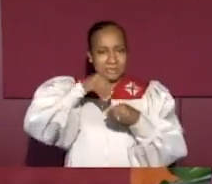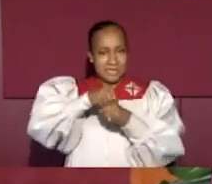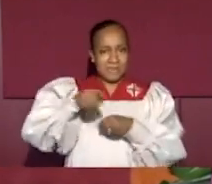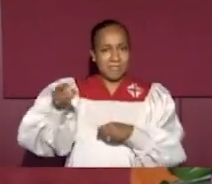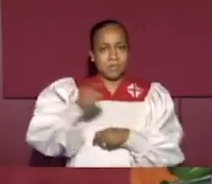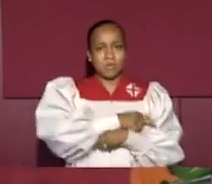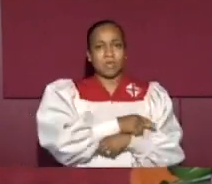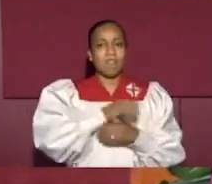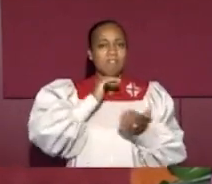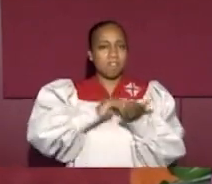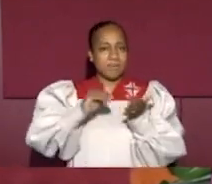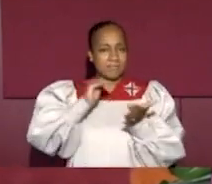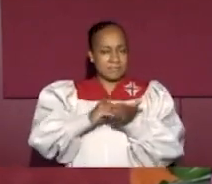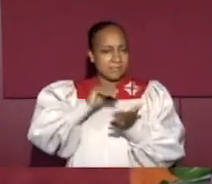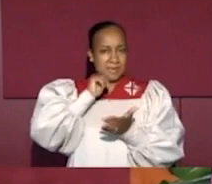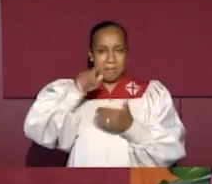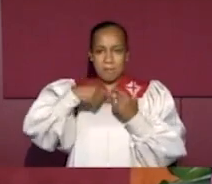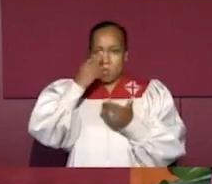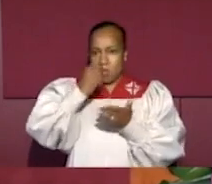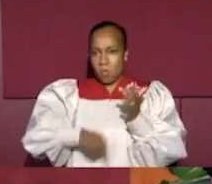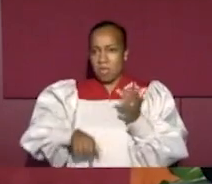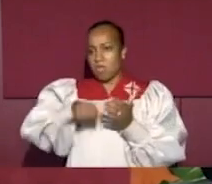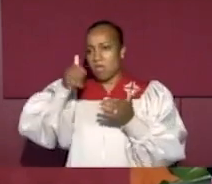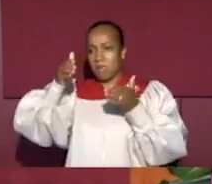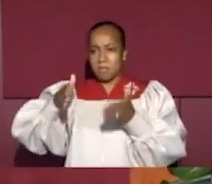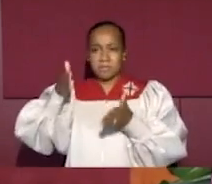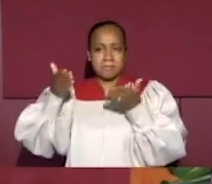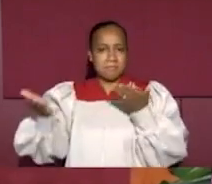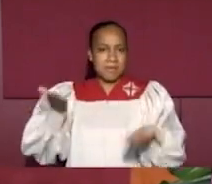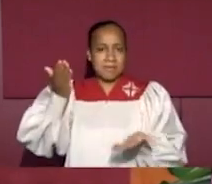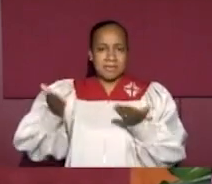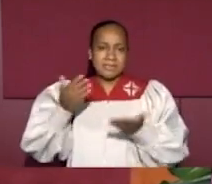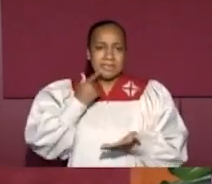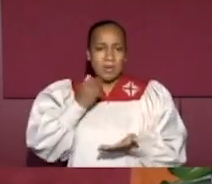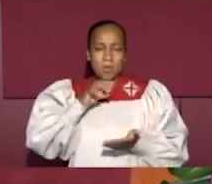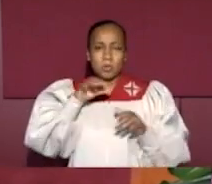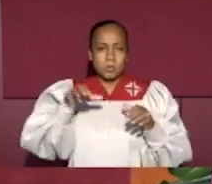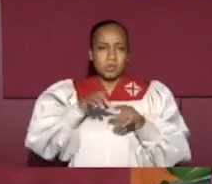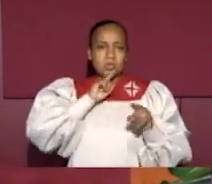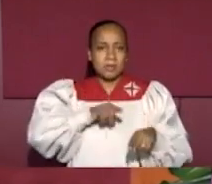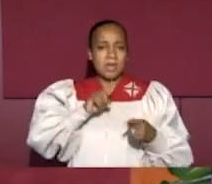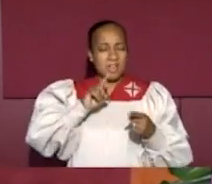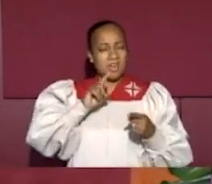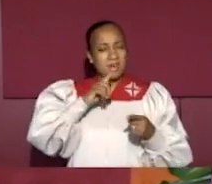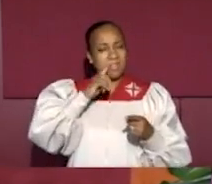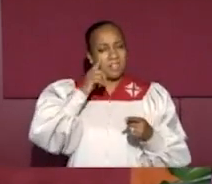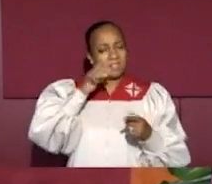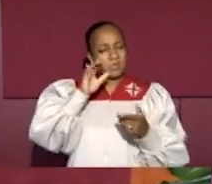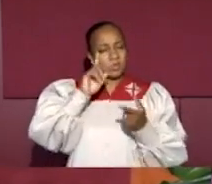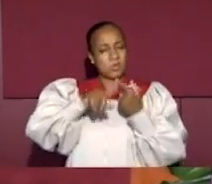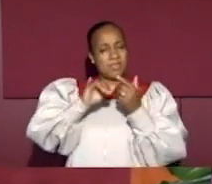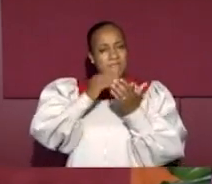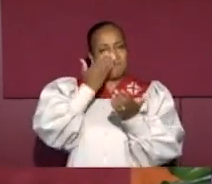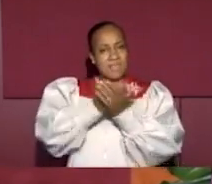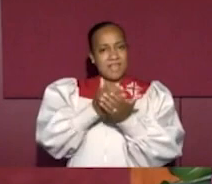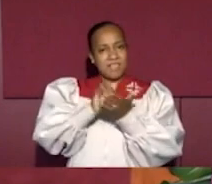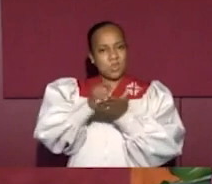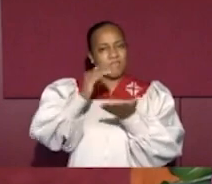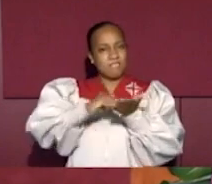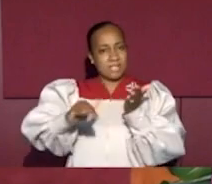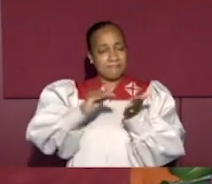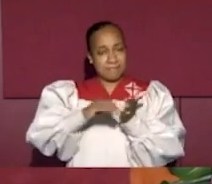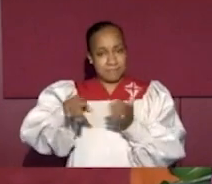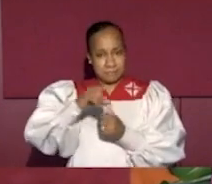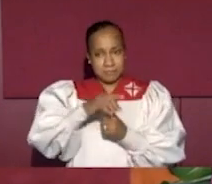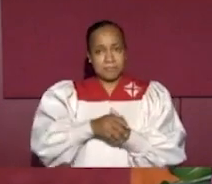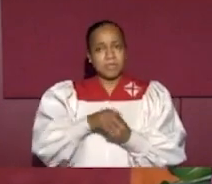you. Forgiveness is not about what the other person may say or do in response to the fact that you have forgiven them. Listen, you can